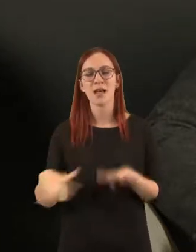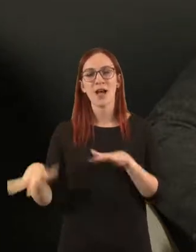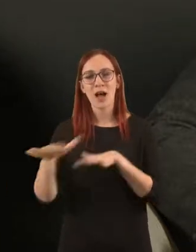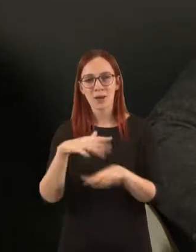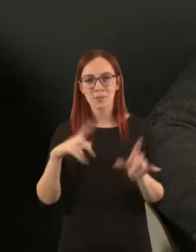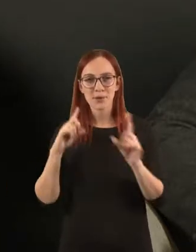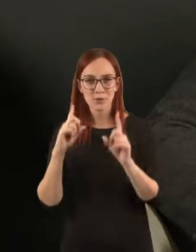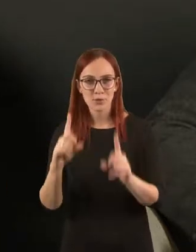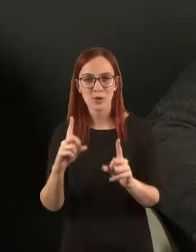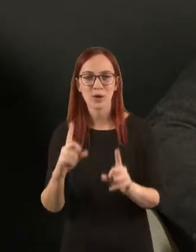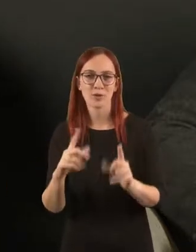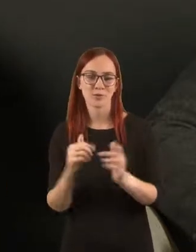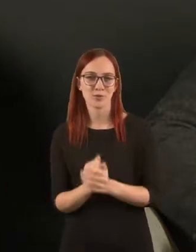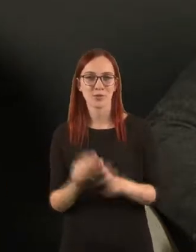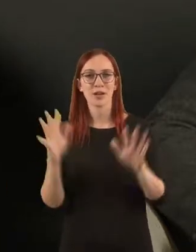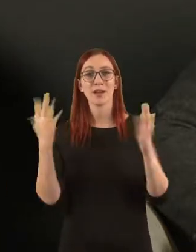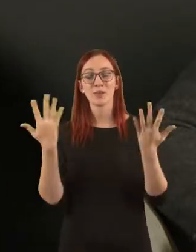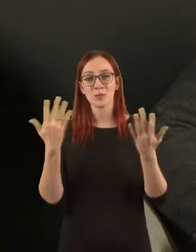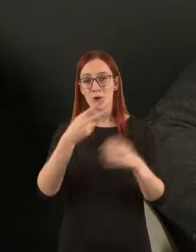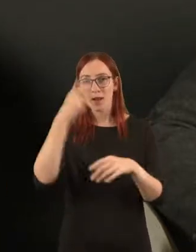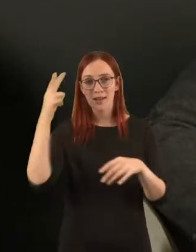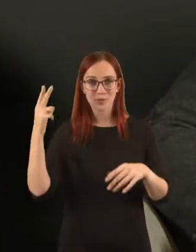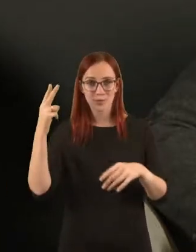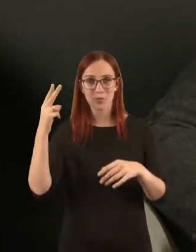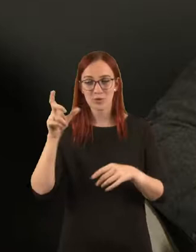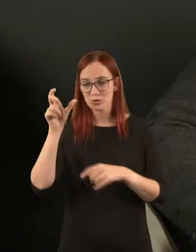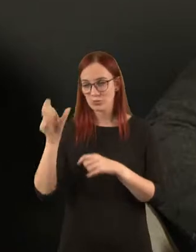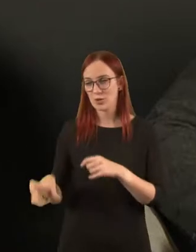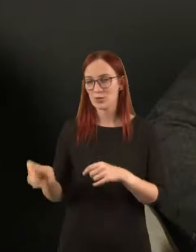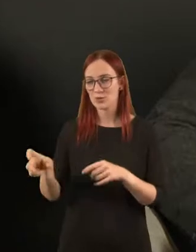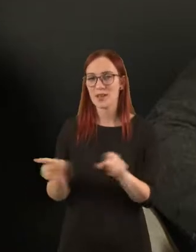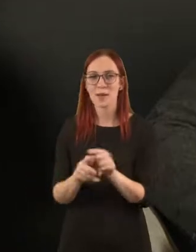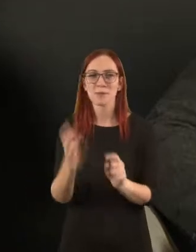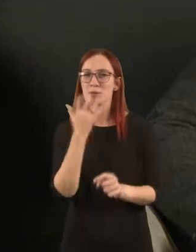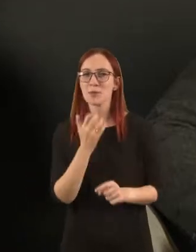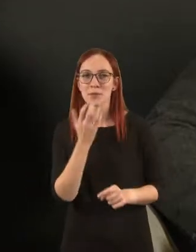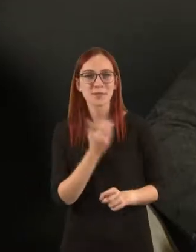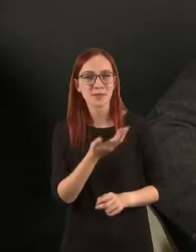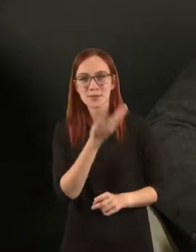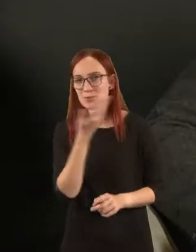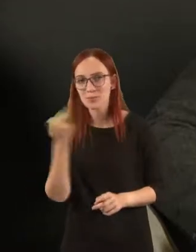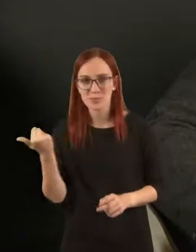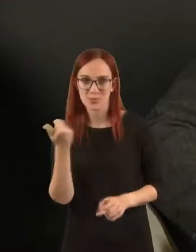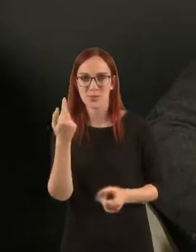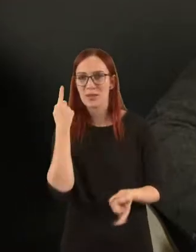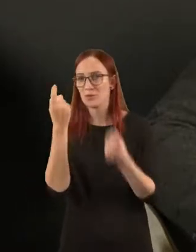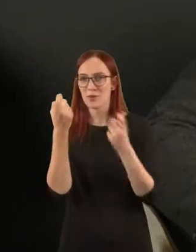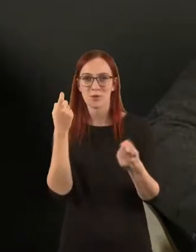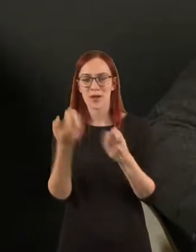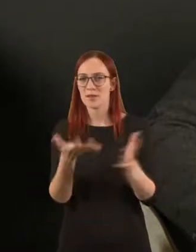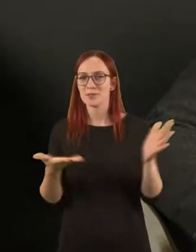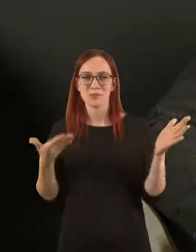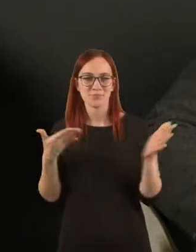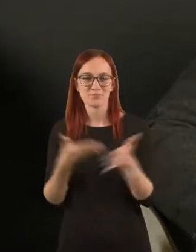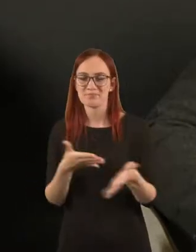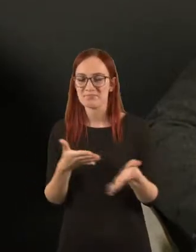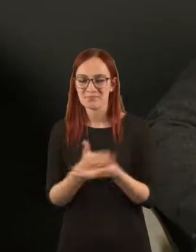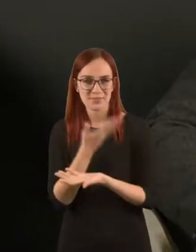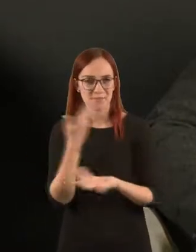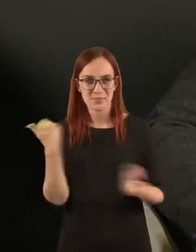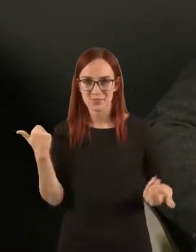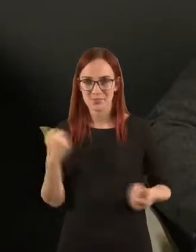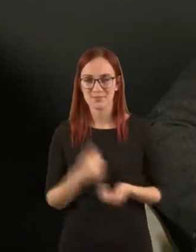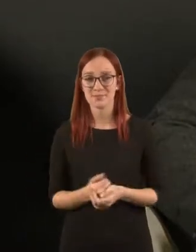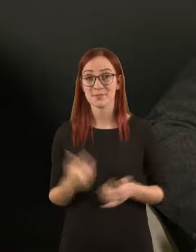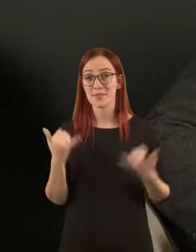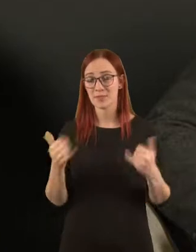environment is a little bit forgotten. And yes, we keep talking about the sustainability, but